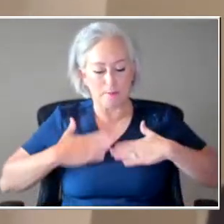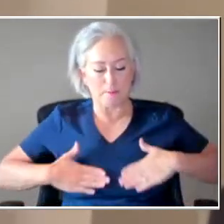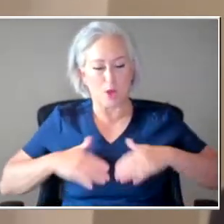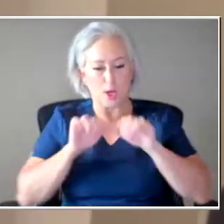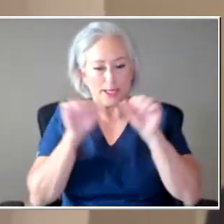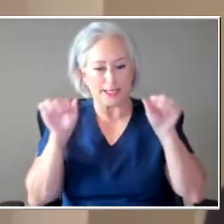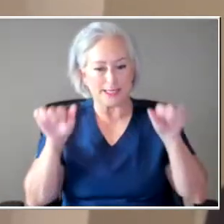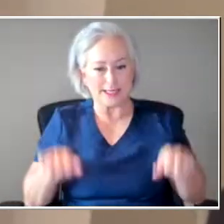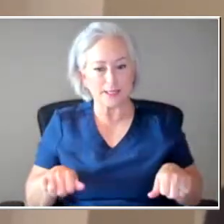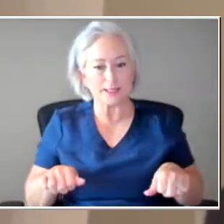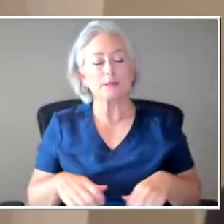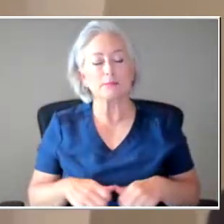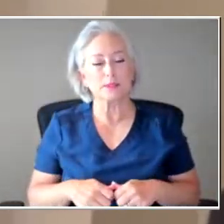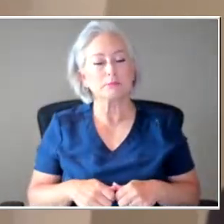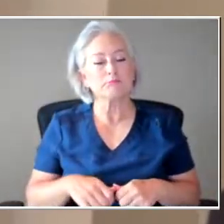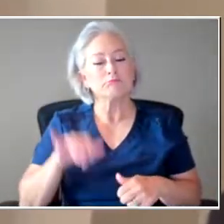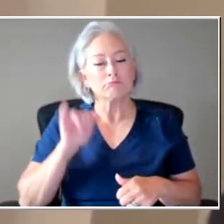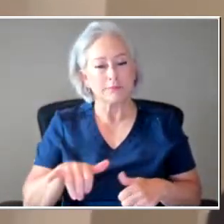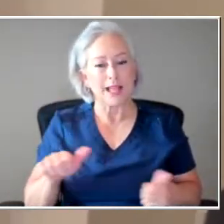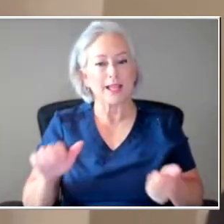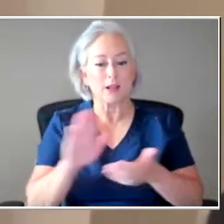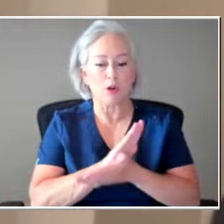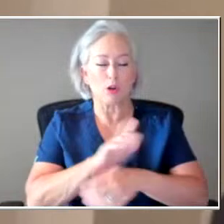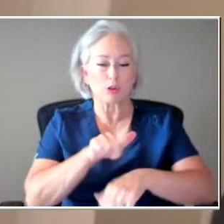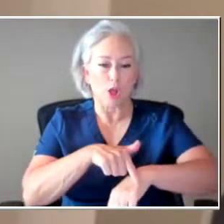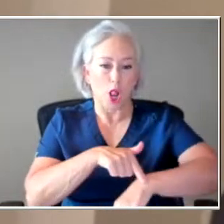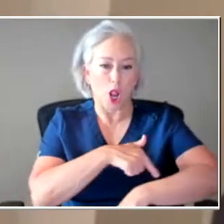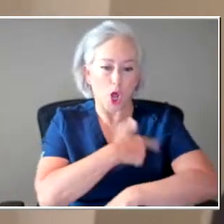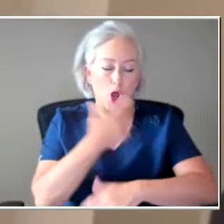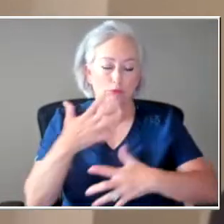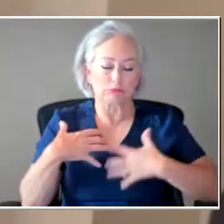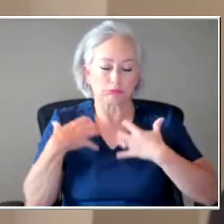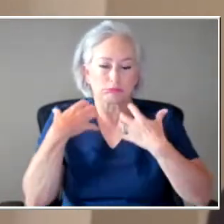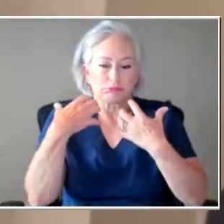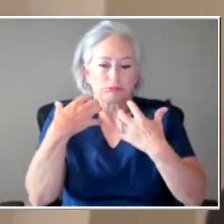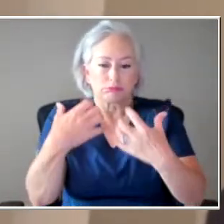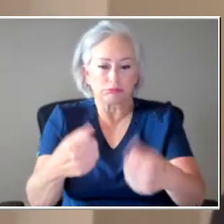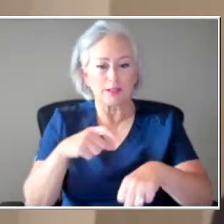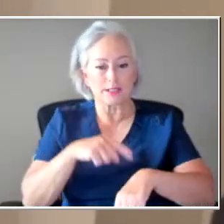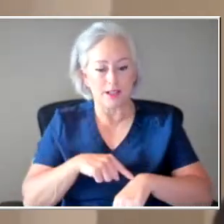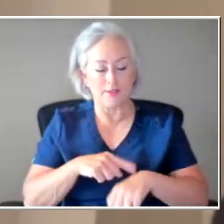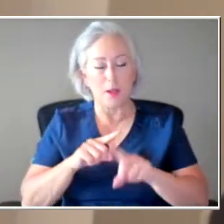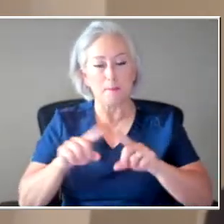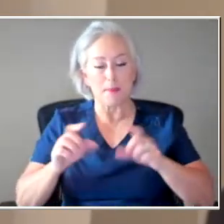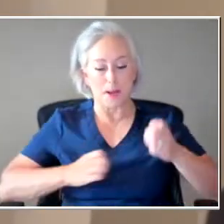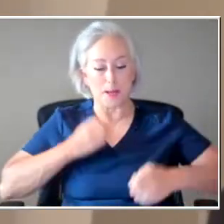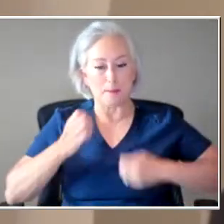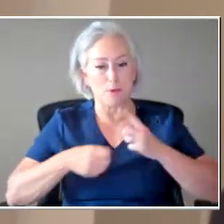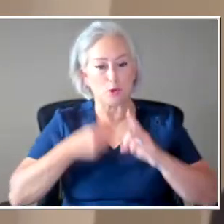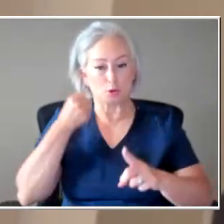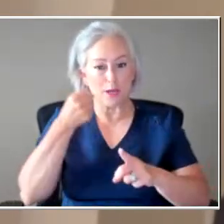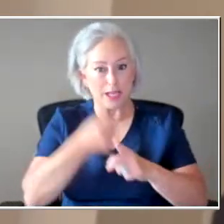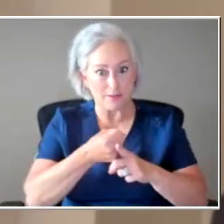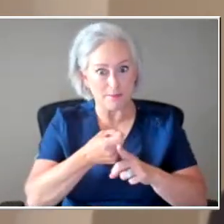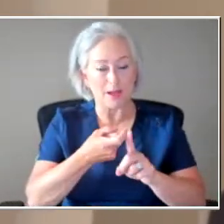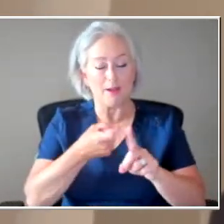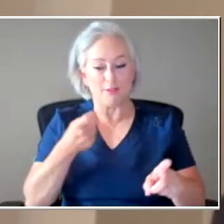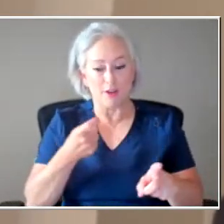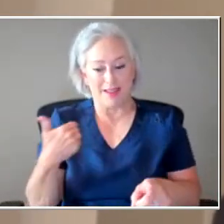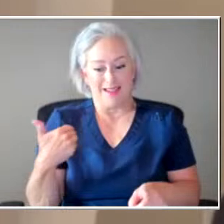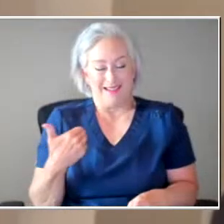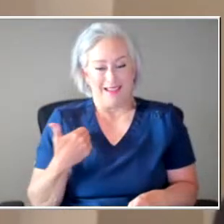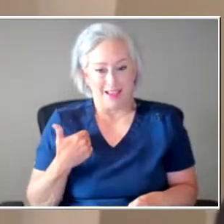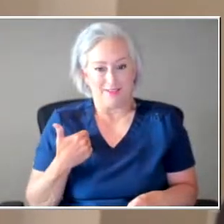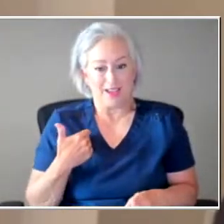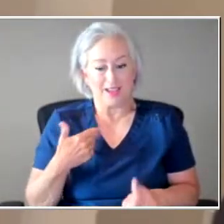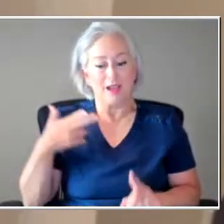obviously lead to a long recovery. Either way, the emotional impact on the patient for having sustained an injury in that